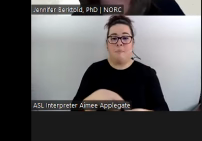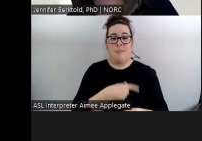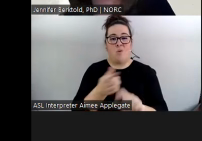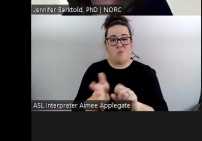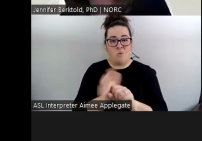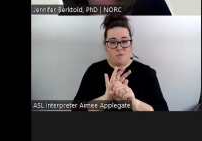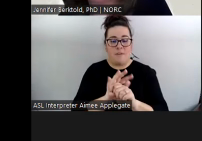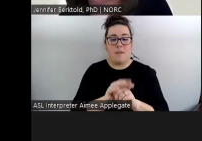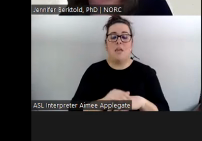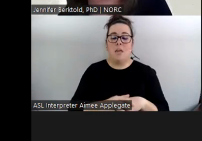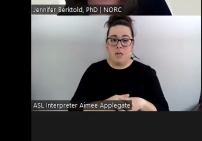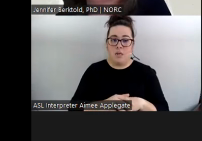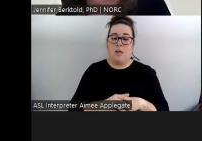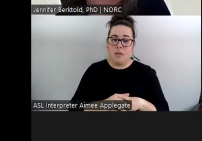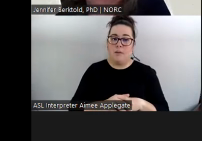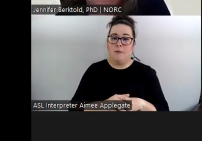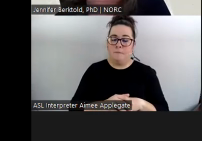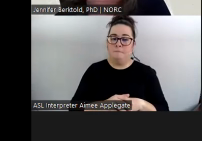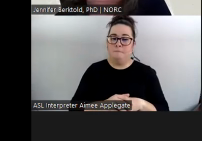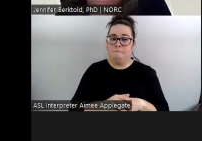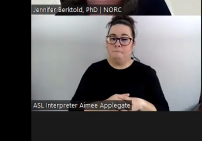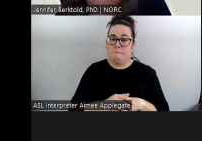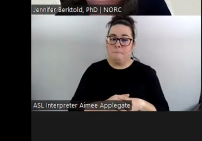So we definitely see some